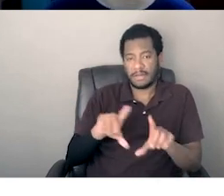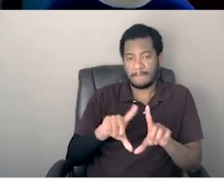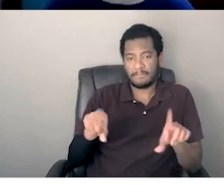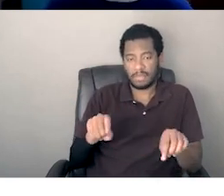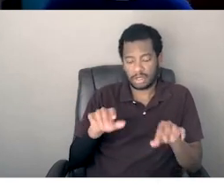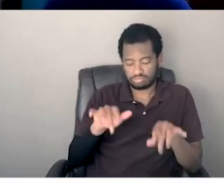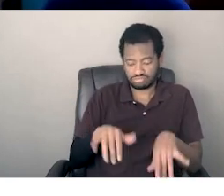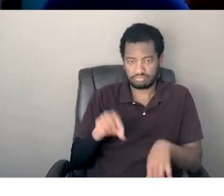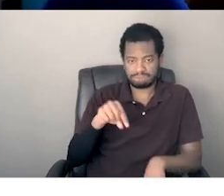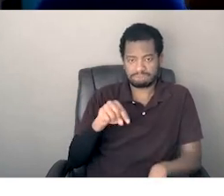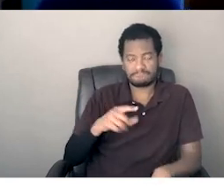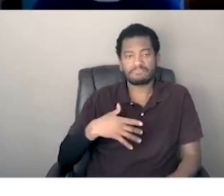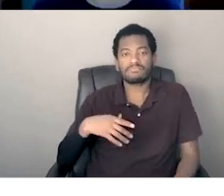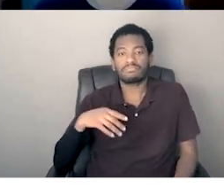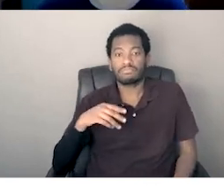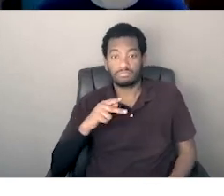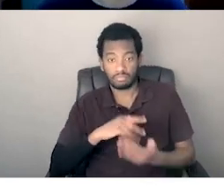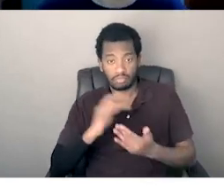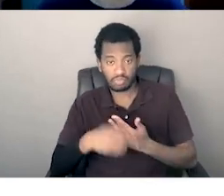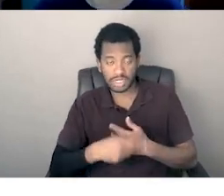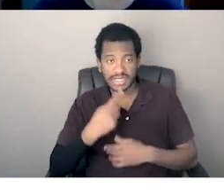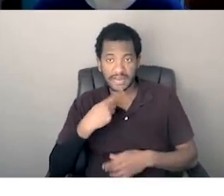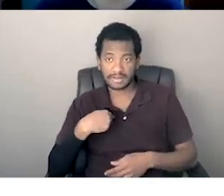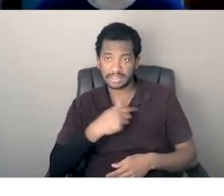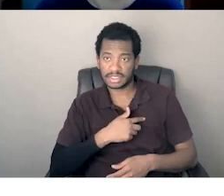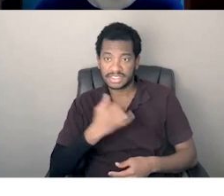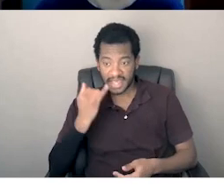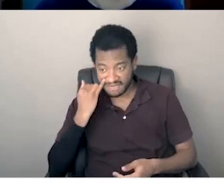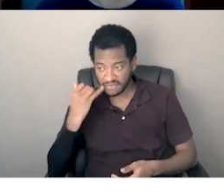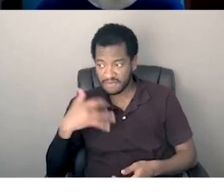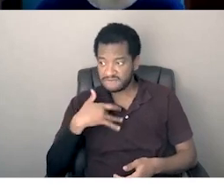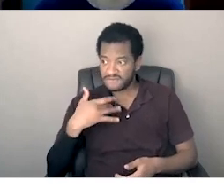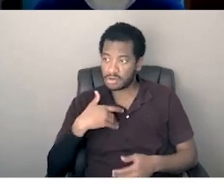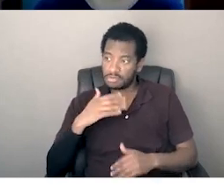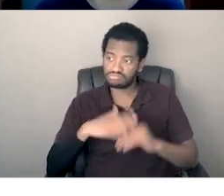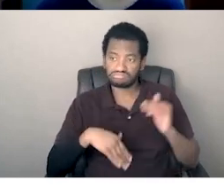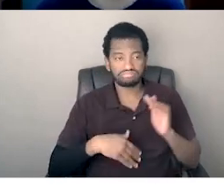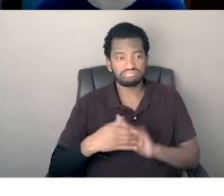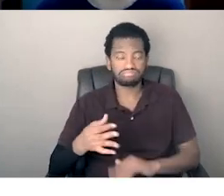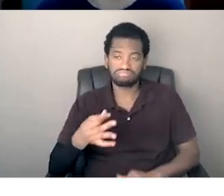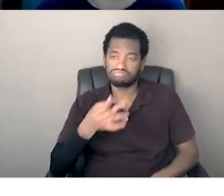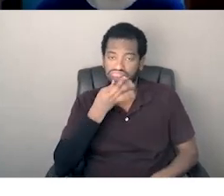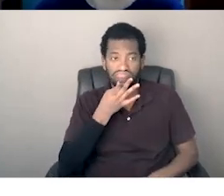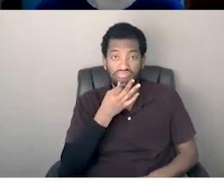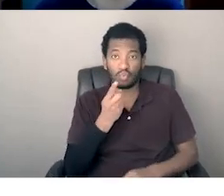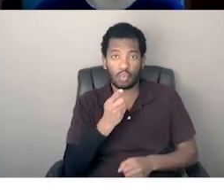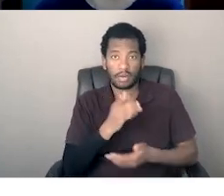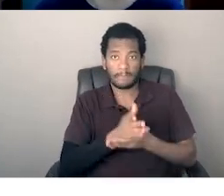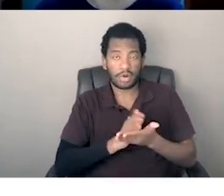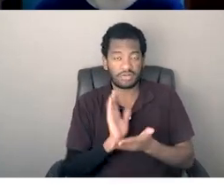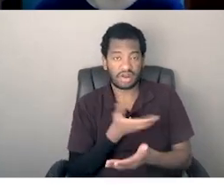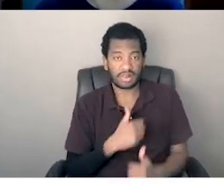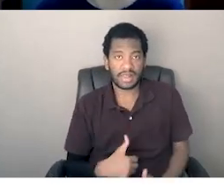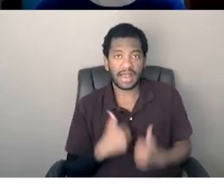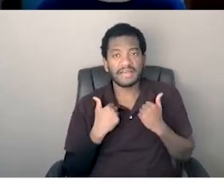tells us that when we have a sense of mastery in one area of our life, it can affect change in another part of our